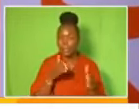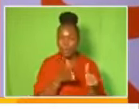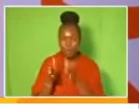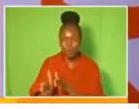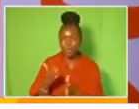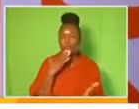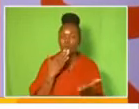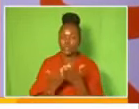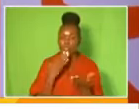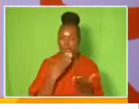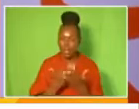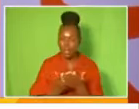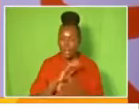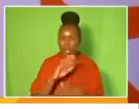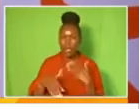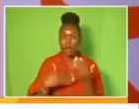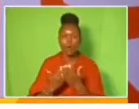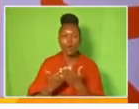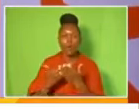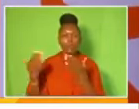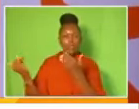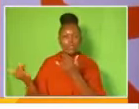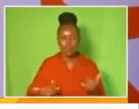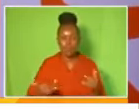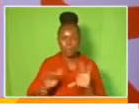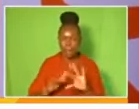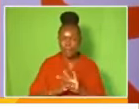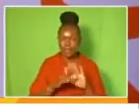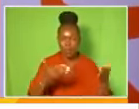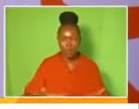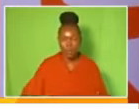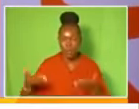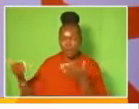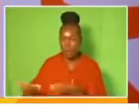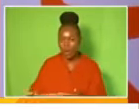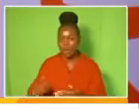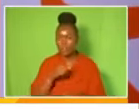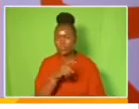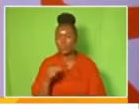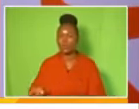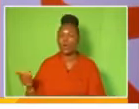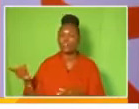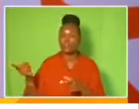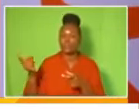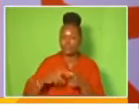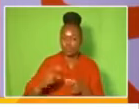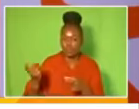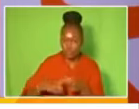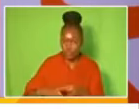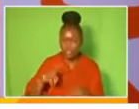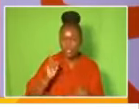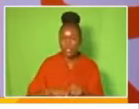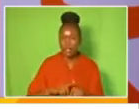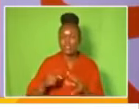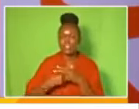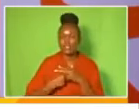and welcome all our new members who have joined since we started the drive at the beginning of the